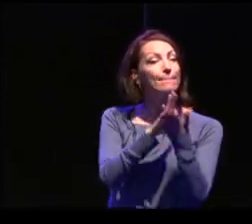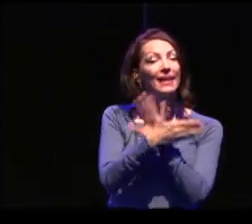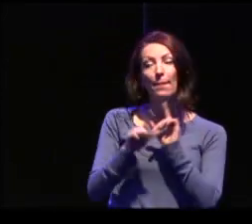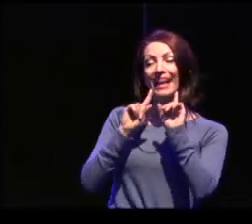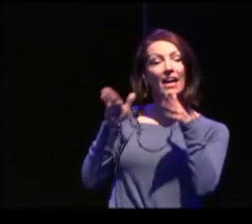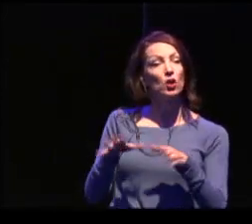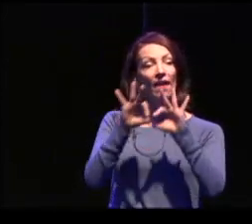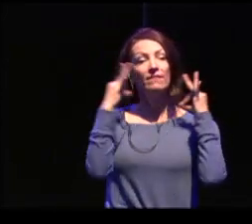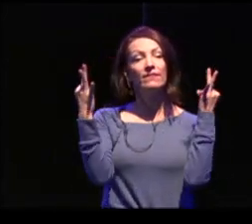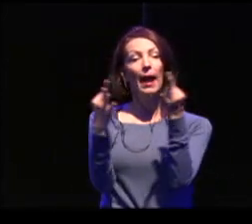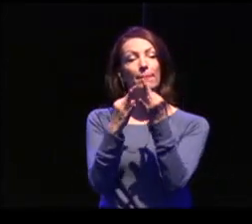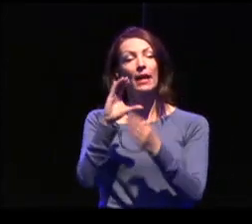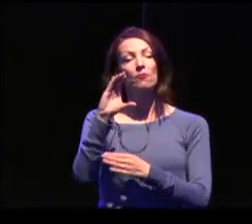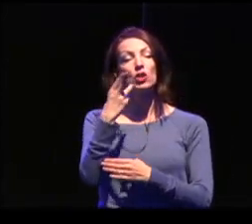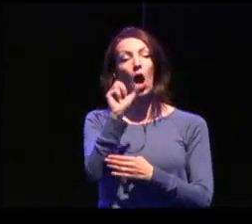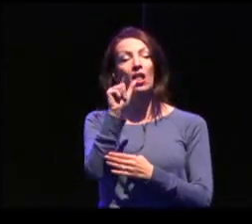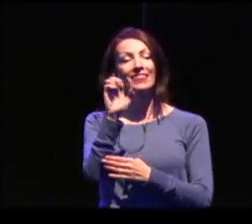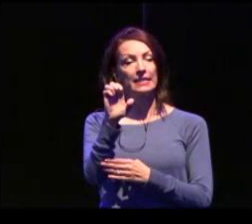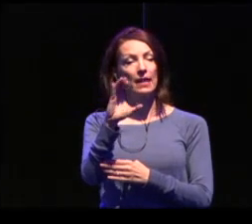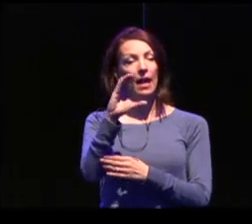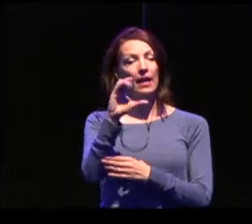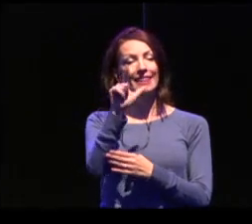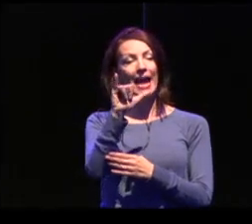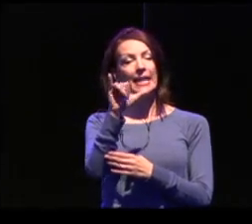This is the family of Charlotte Clayton.